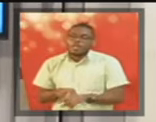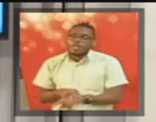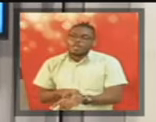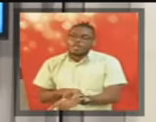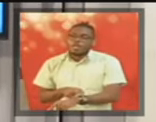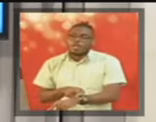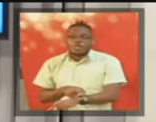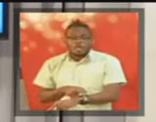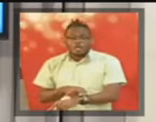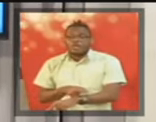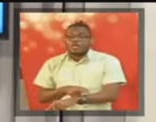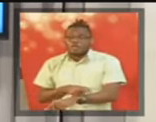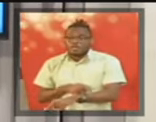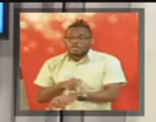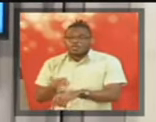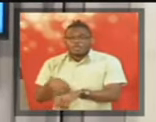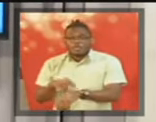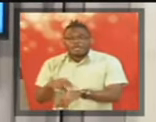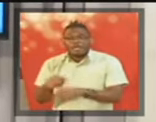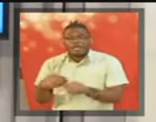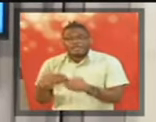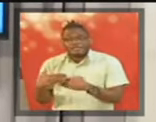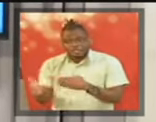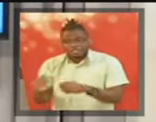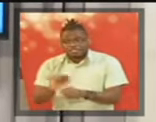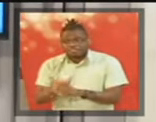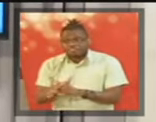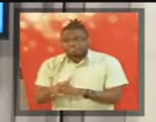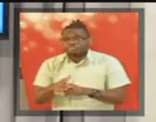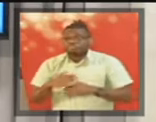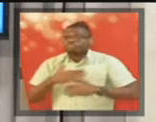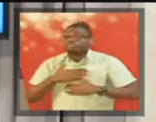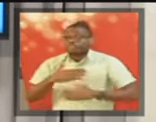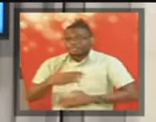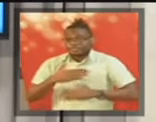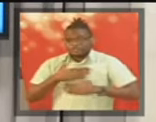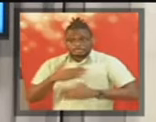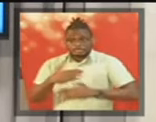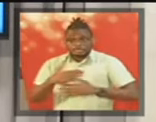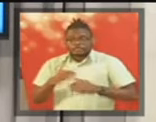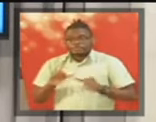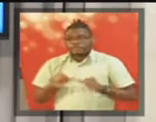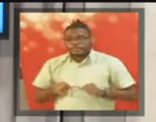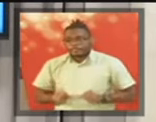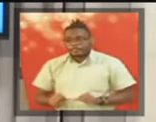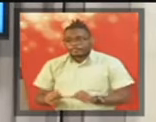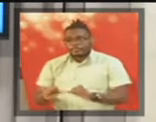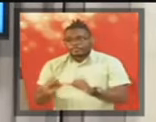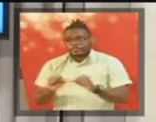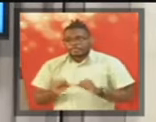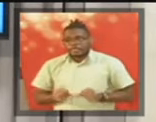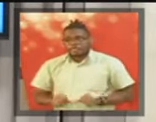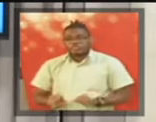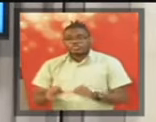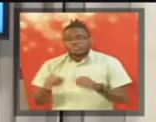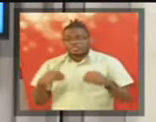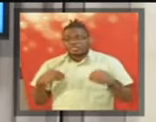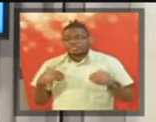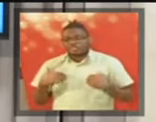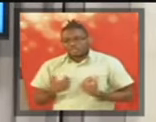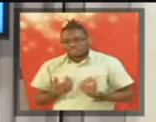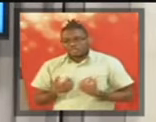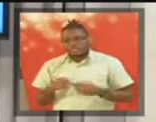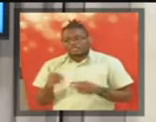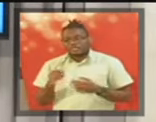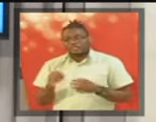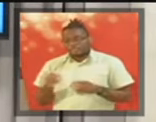function, especially in terms of their respiratory function. So there's been a lot of fatigue post-infection with the severely ill individuals. So there has been